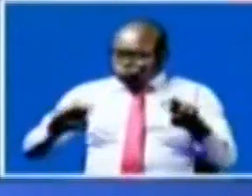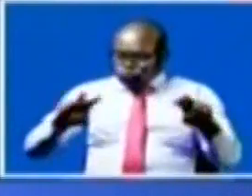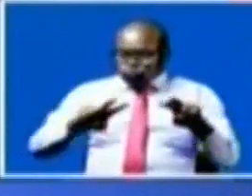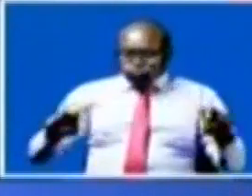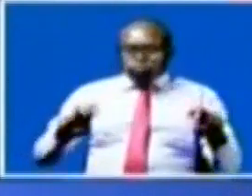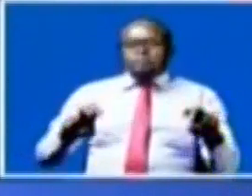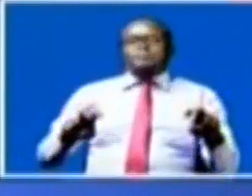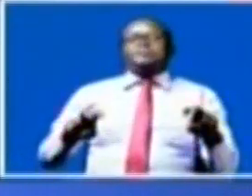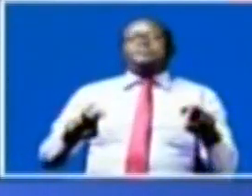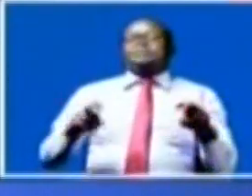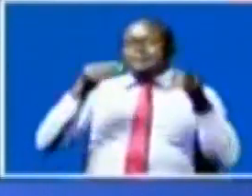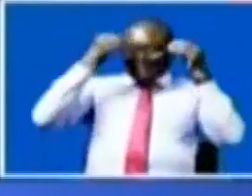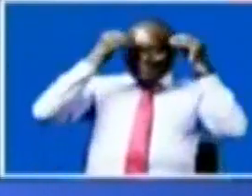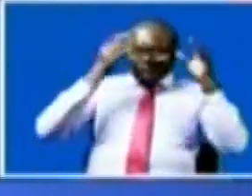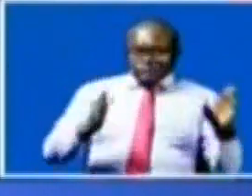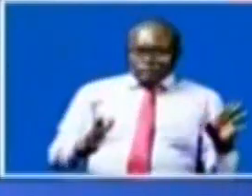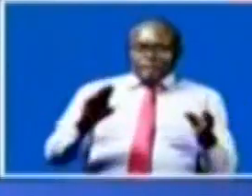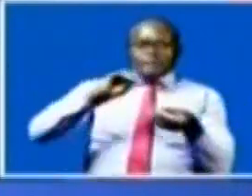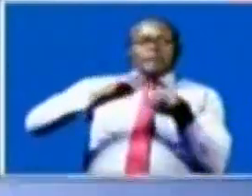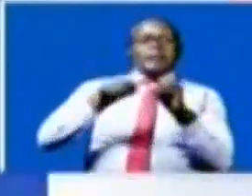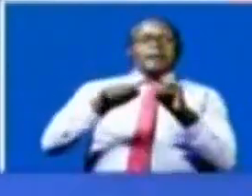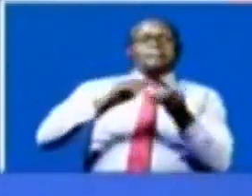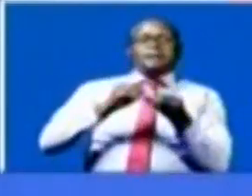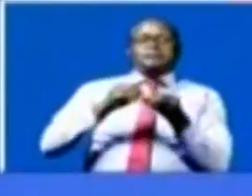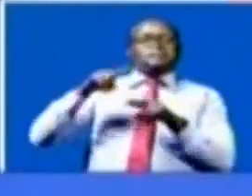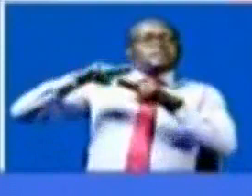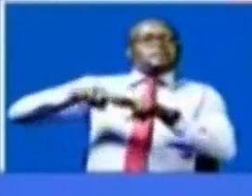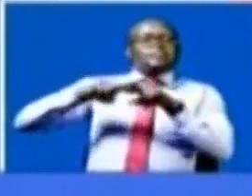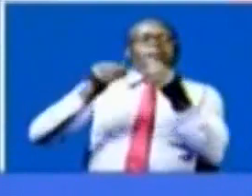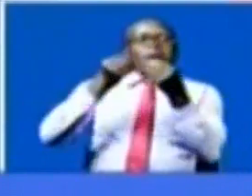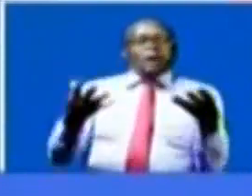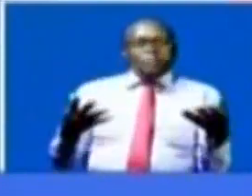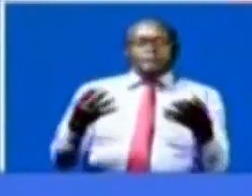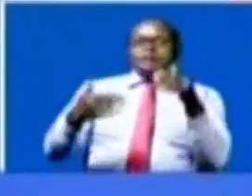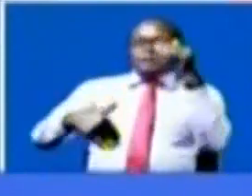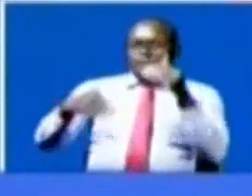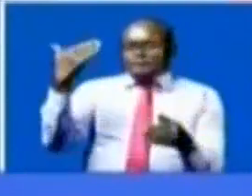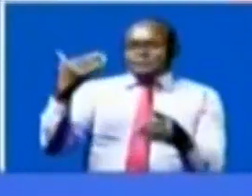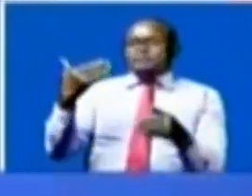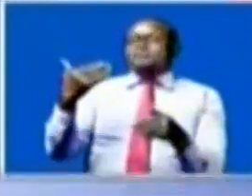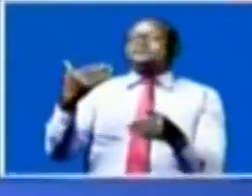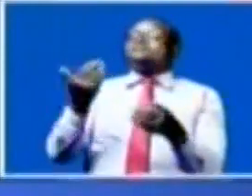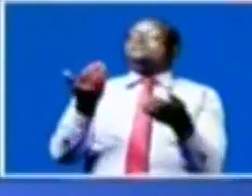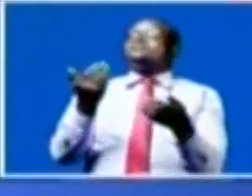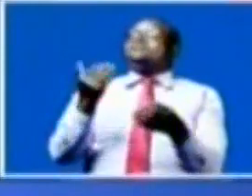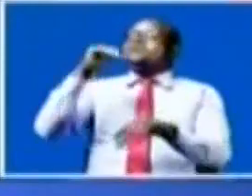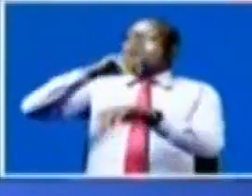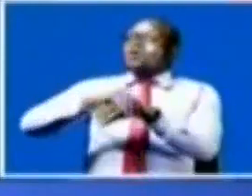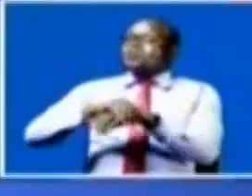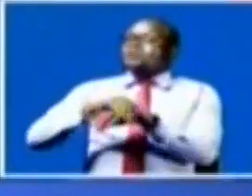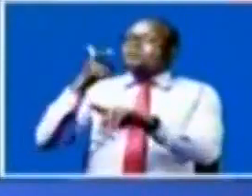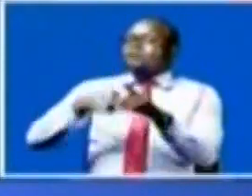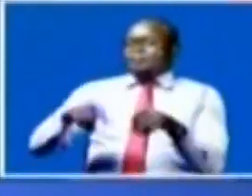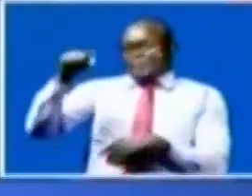to student numbers determining how much a university receives as capitation